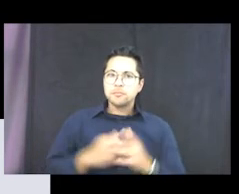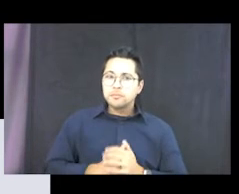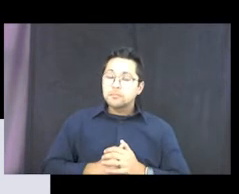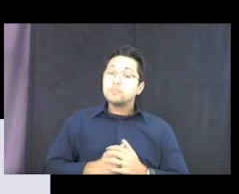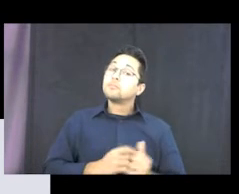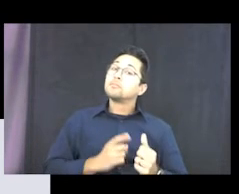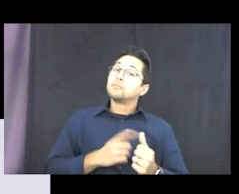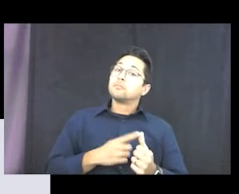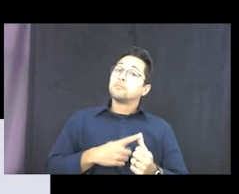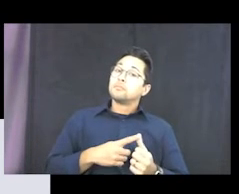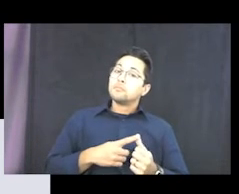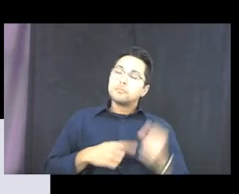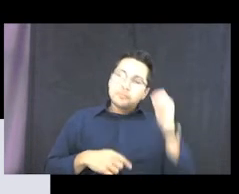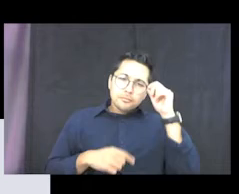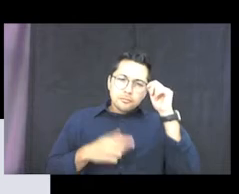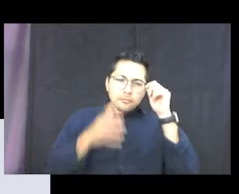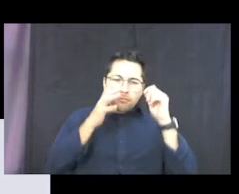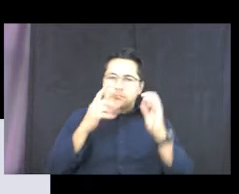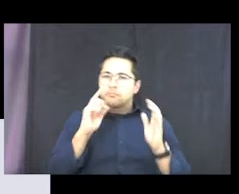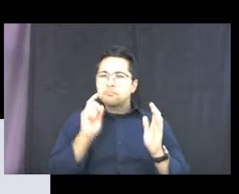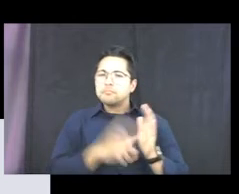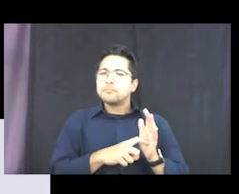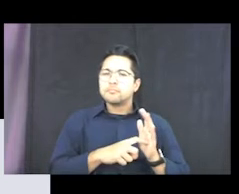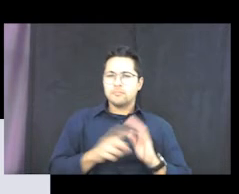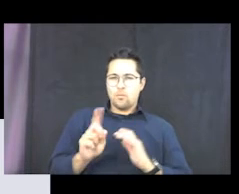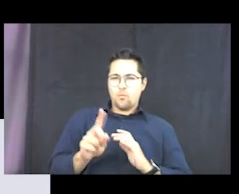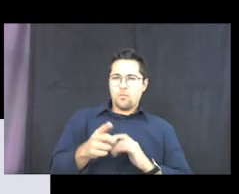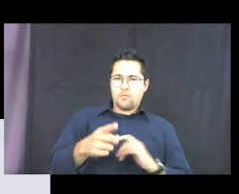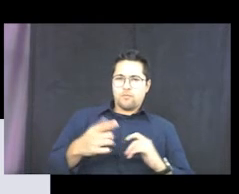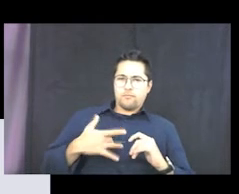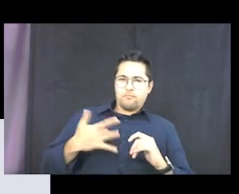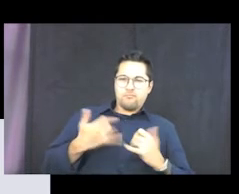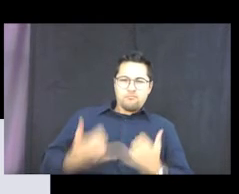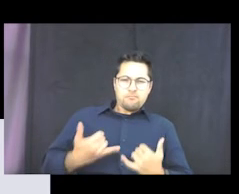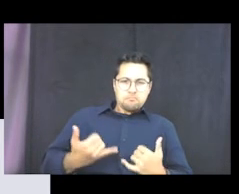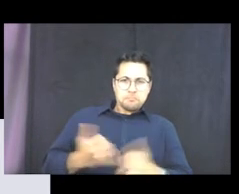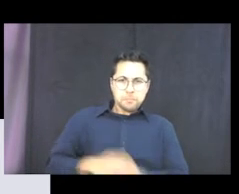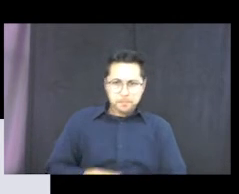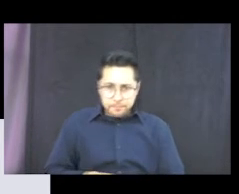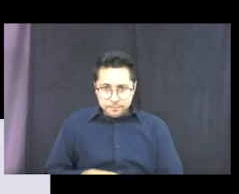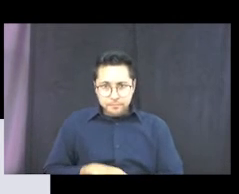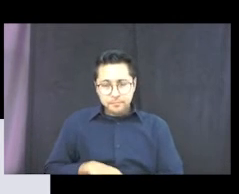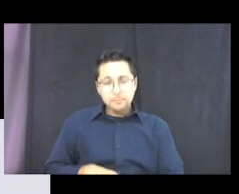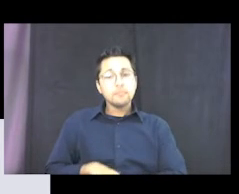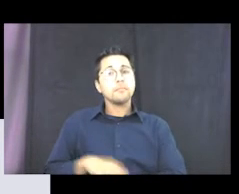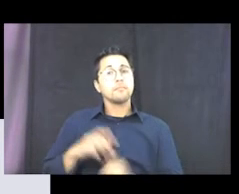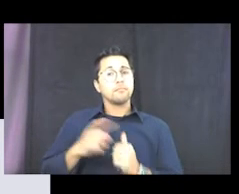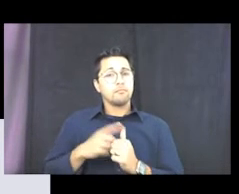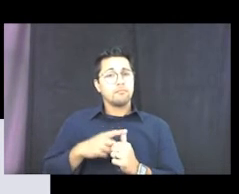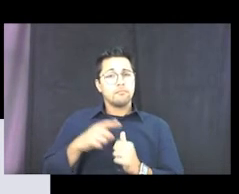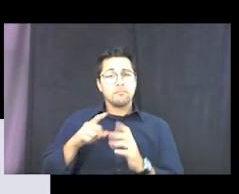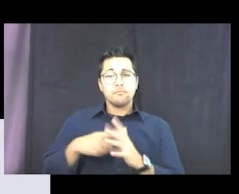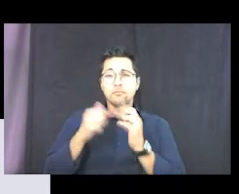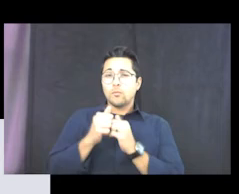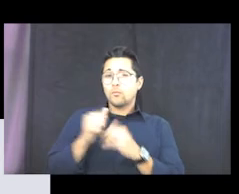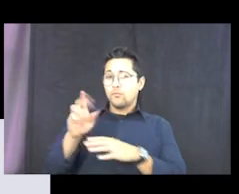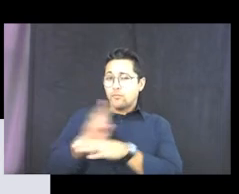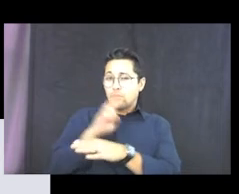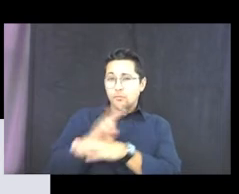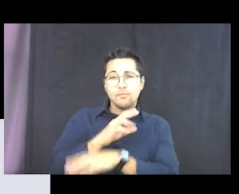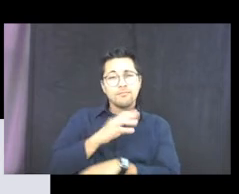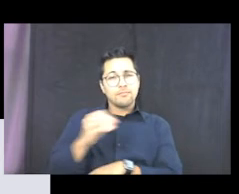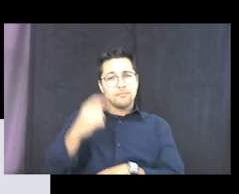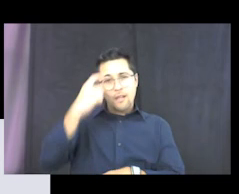But first, I want to identify where you are now. We first need to start with usability and